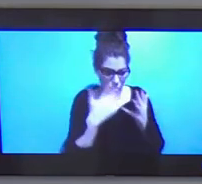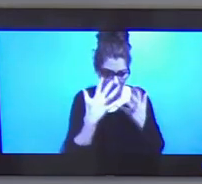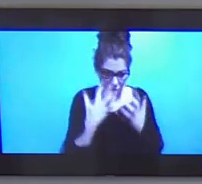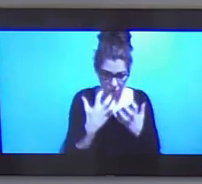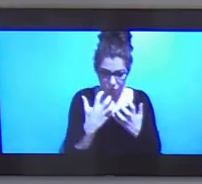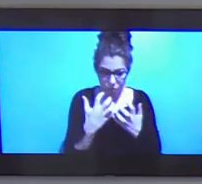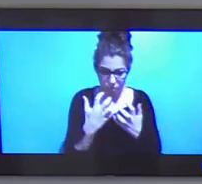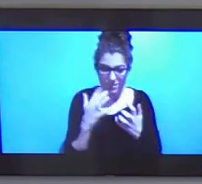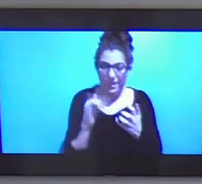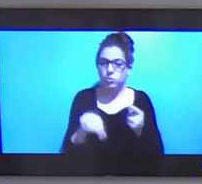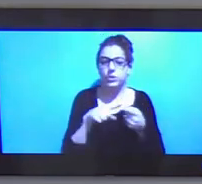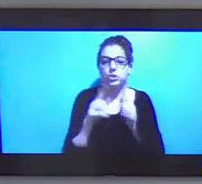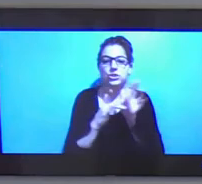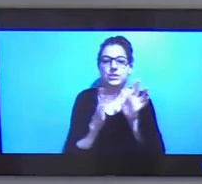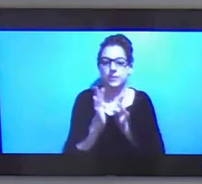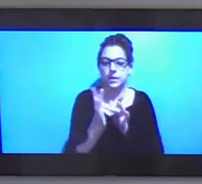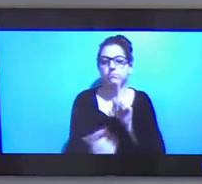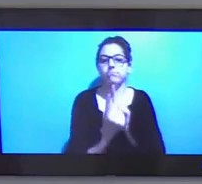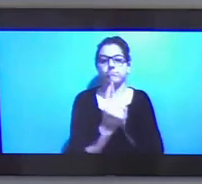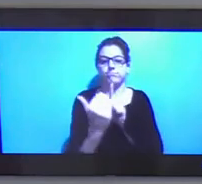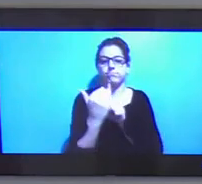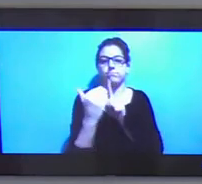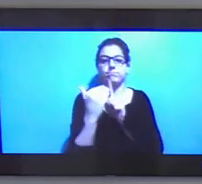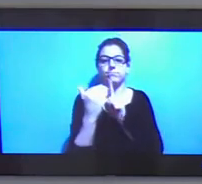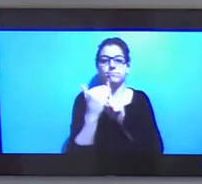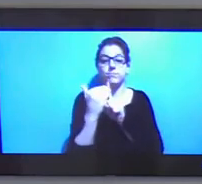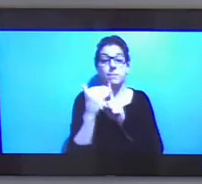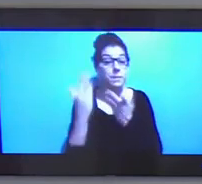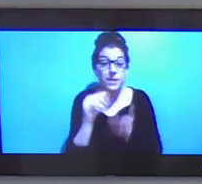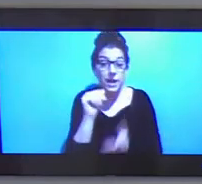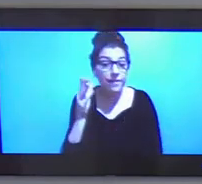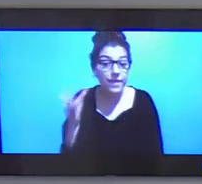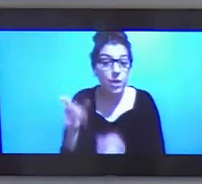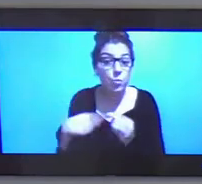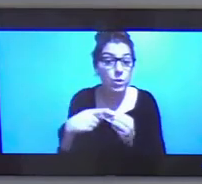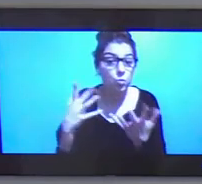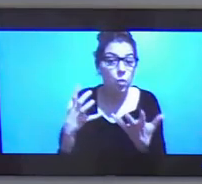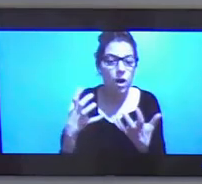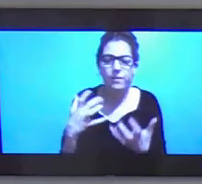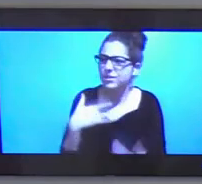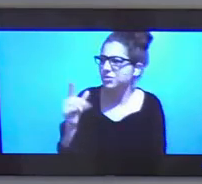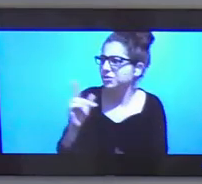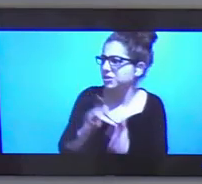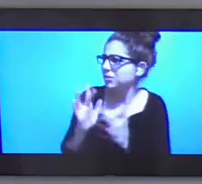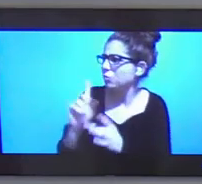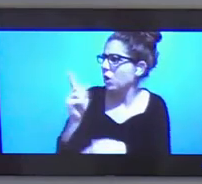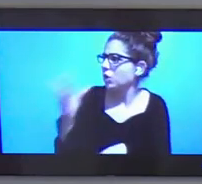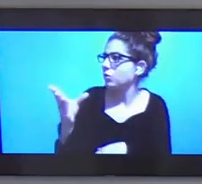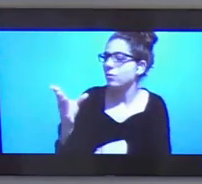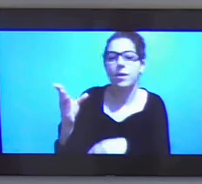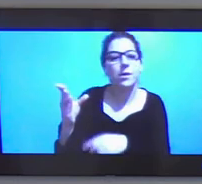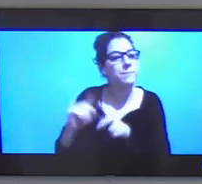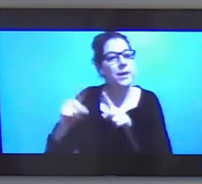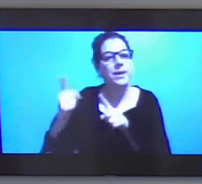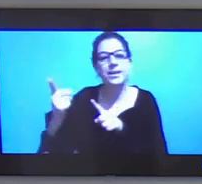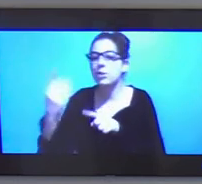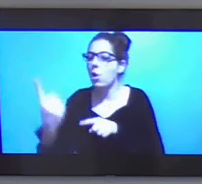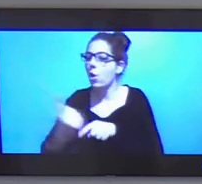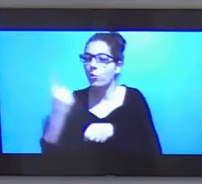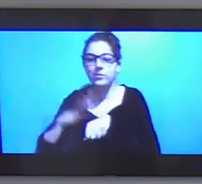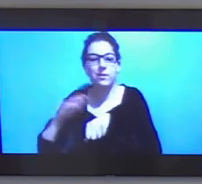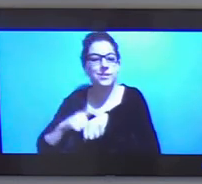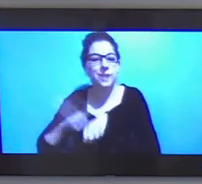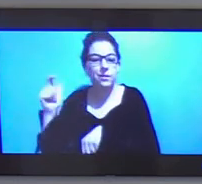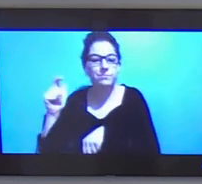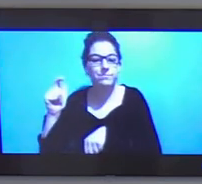comes knocking. And he might not be there, right, when you want him. He's always right on time. Always right on time. And many of those